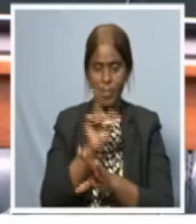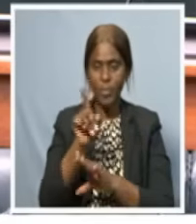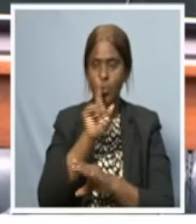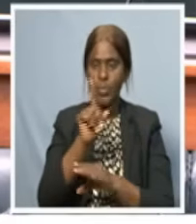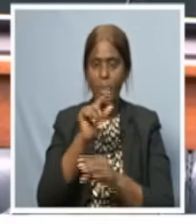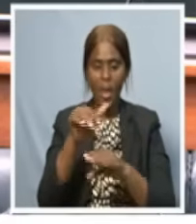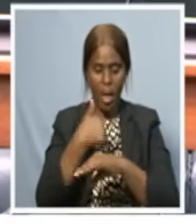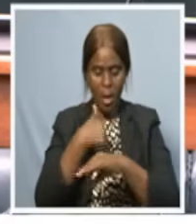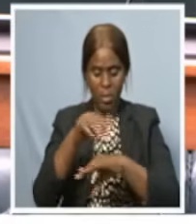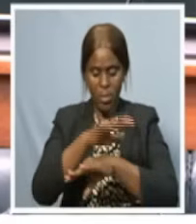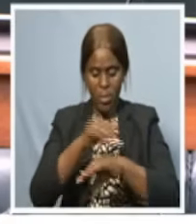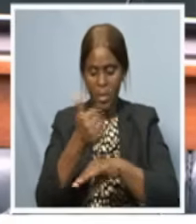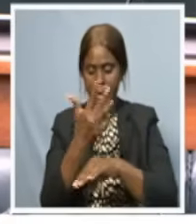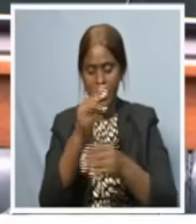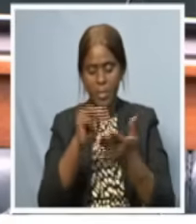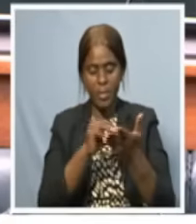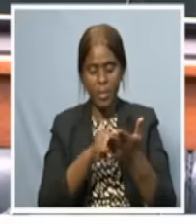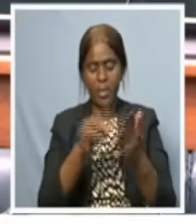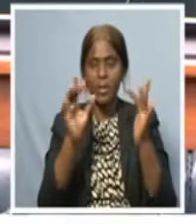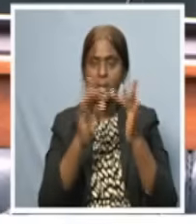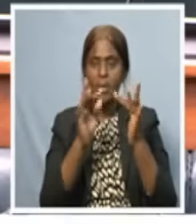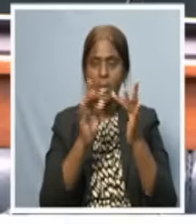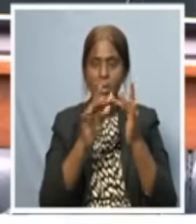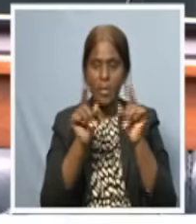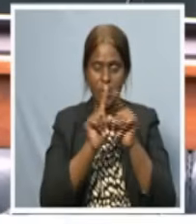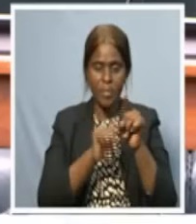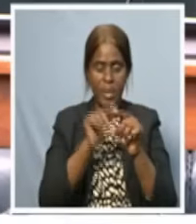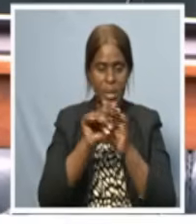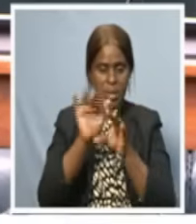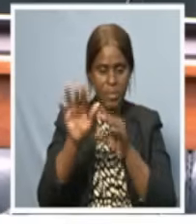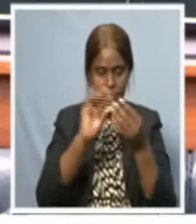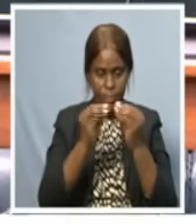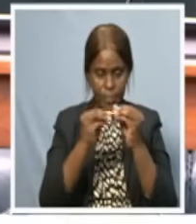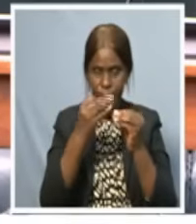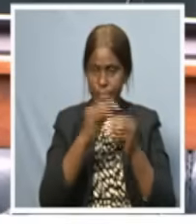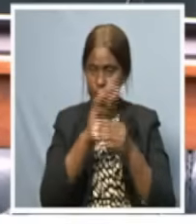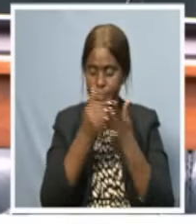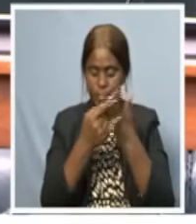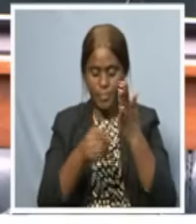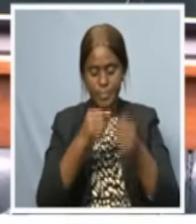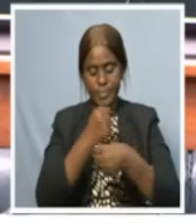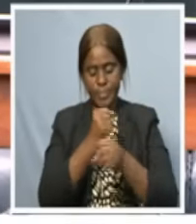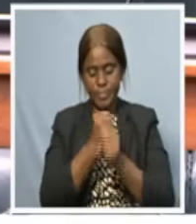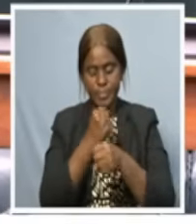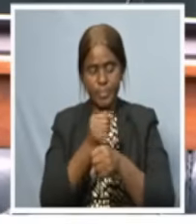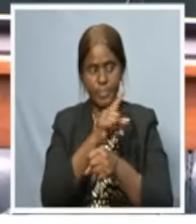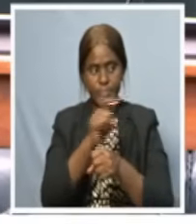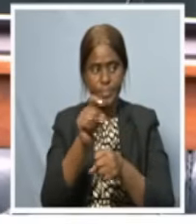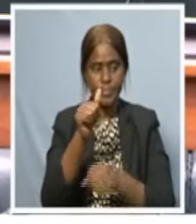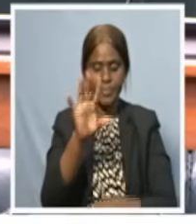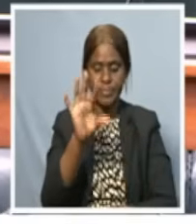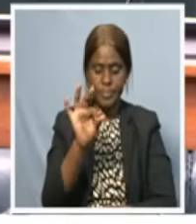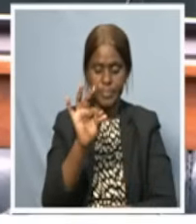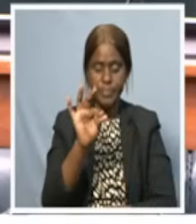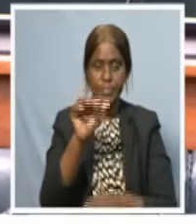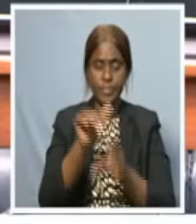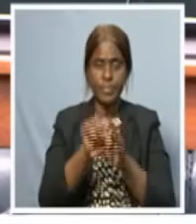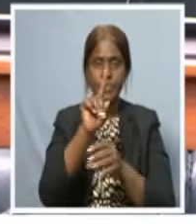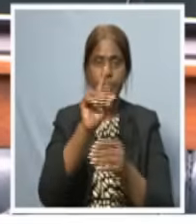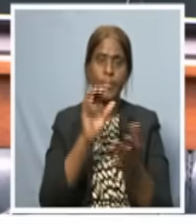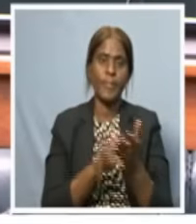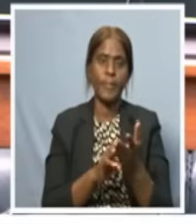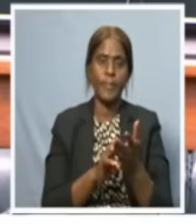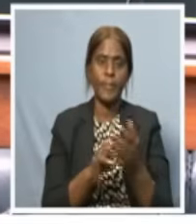had over 13 million internet subscriptions and a mobile penetration rate of 119 per